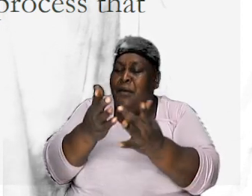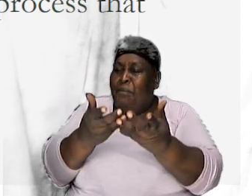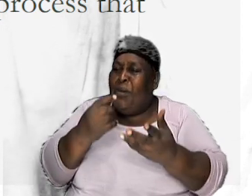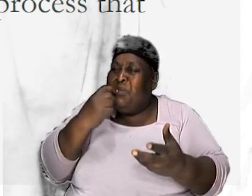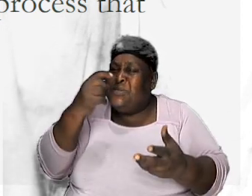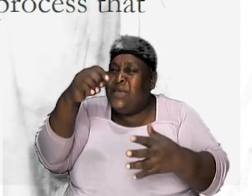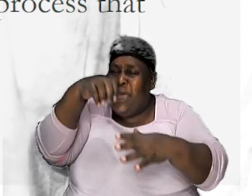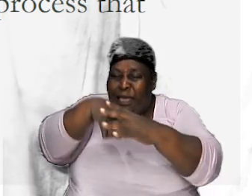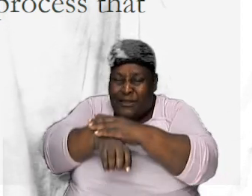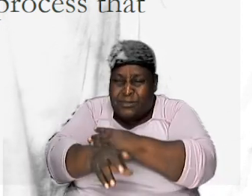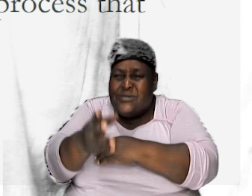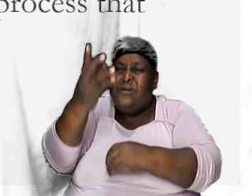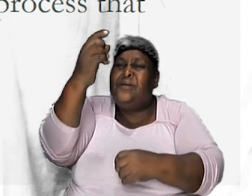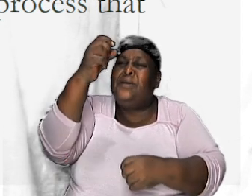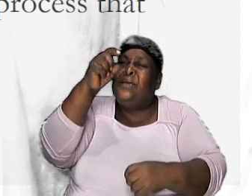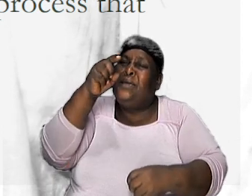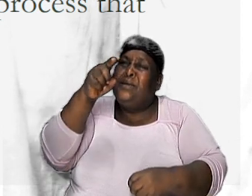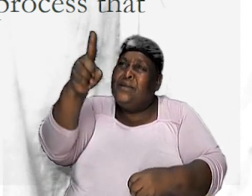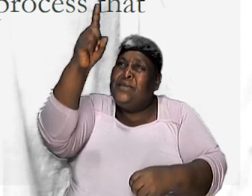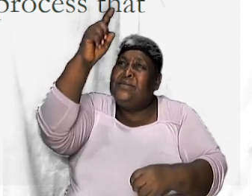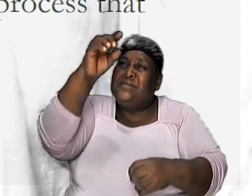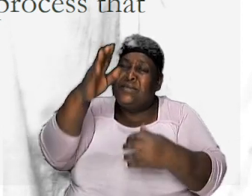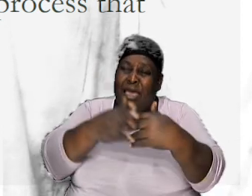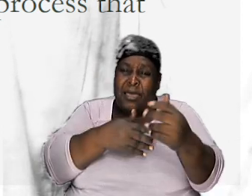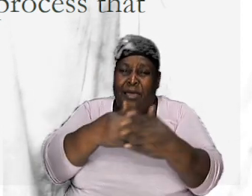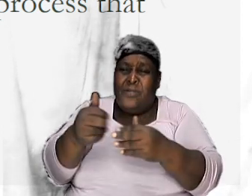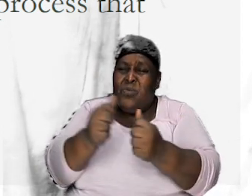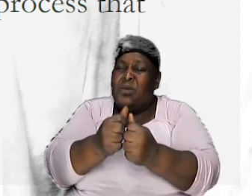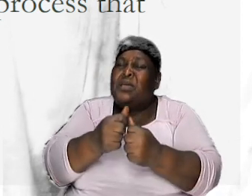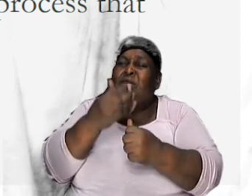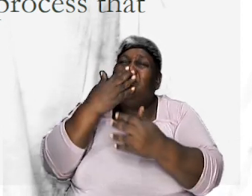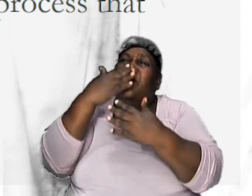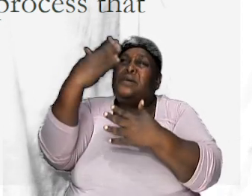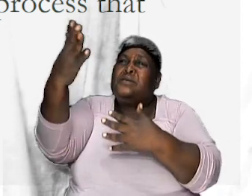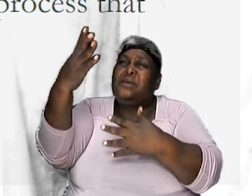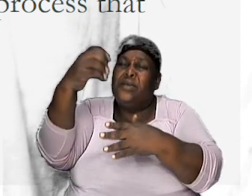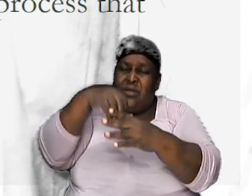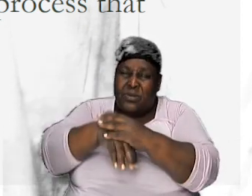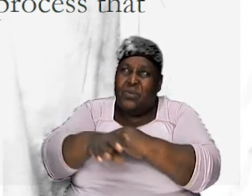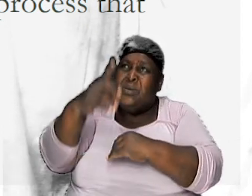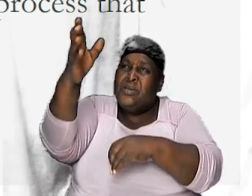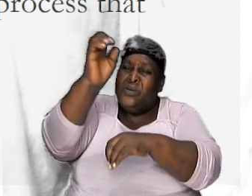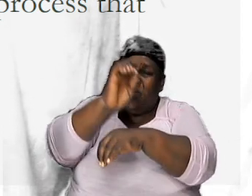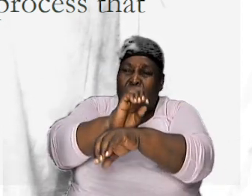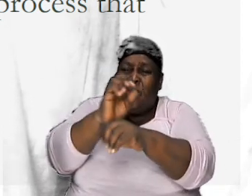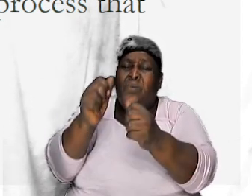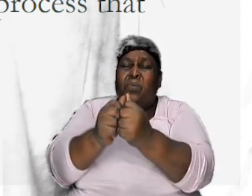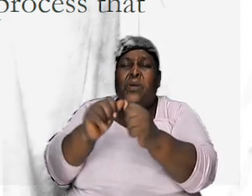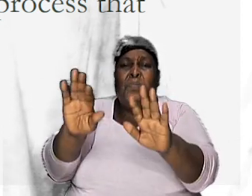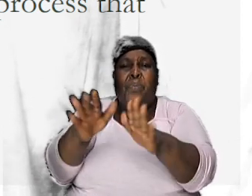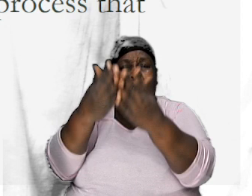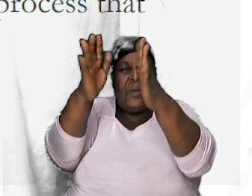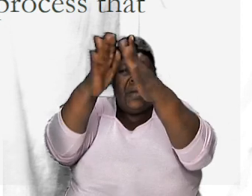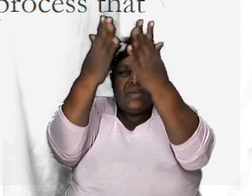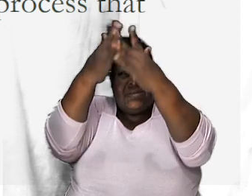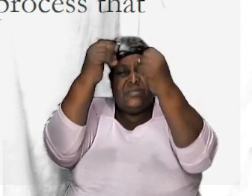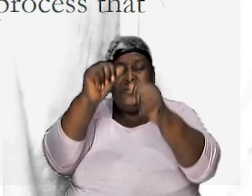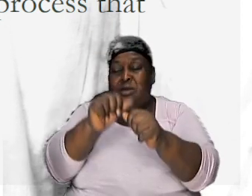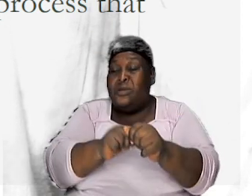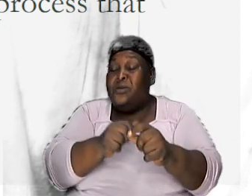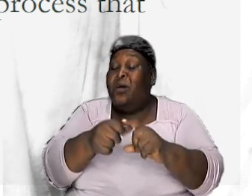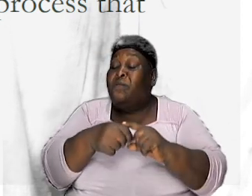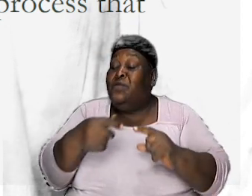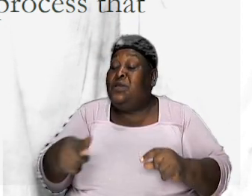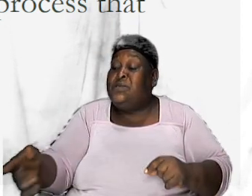with thanksgiving, and then into his courts with praise. And therefore, we realize that each of these things